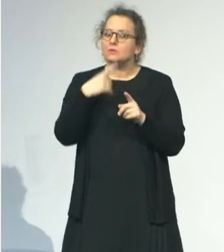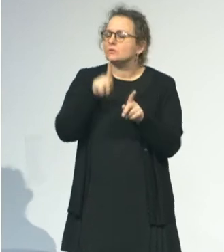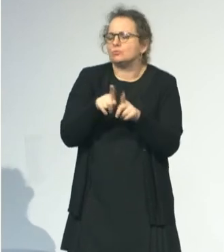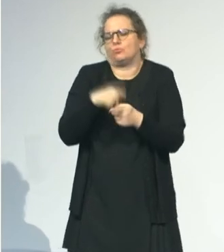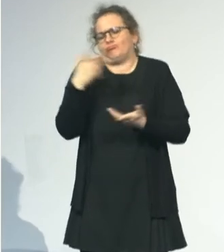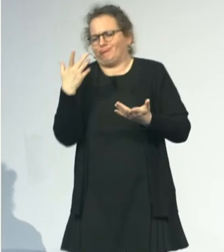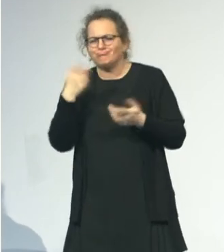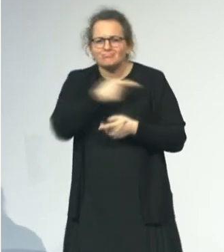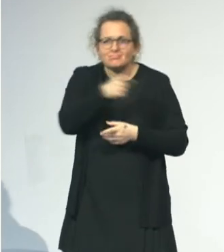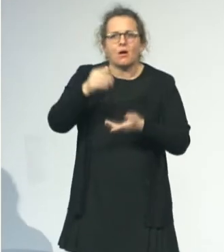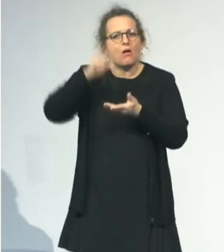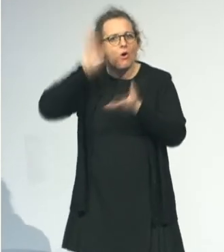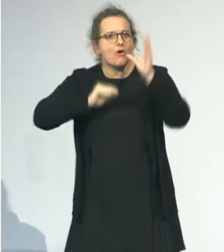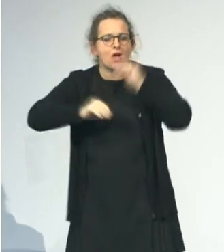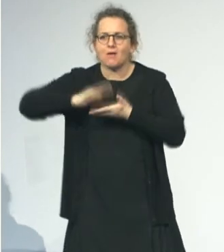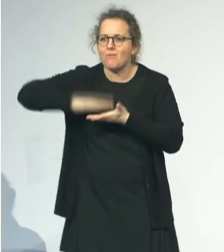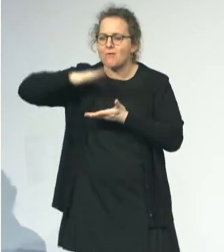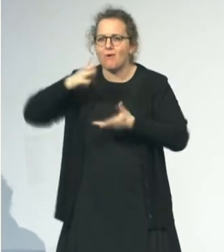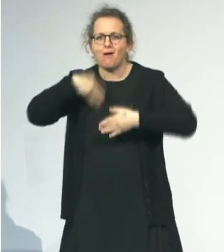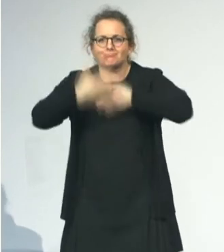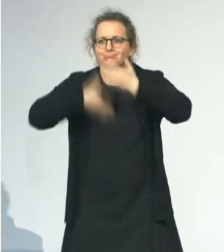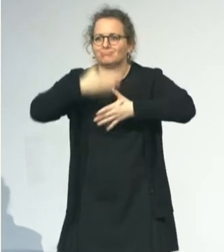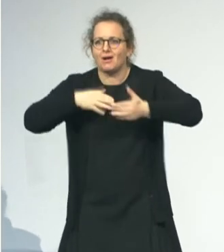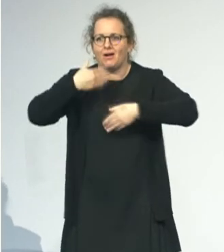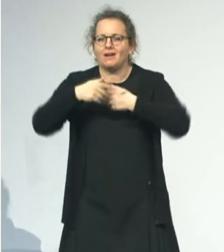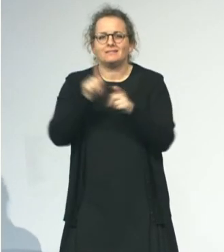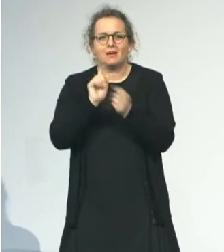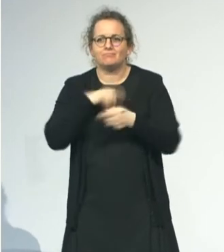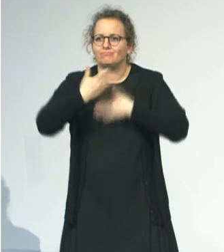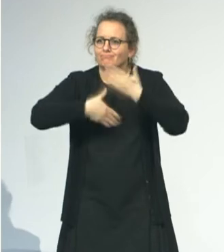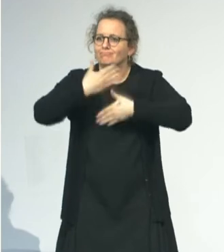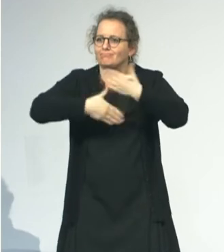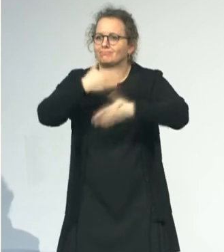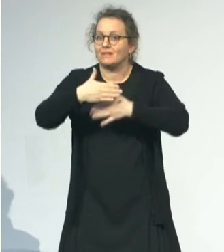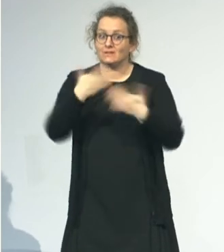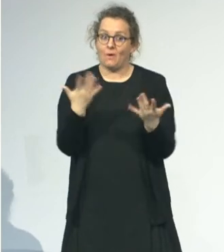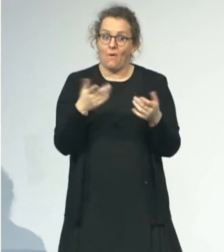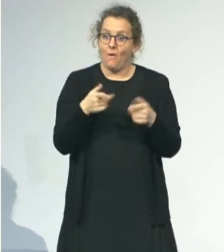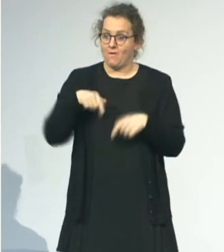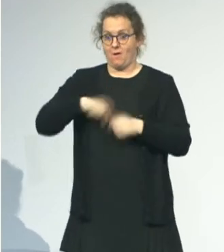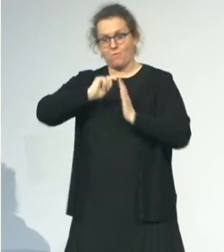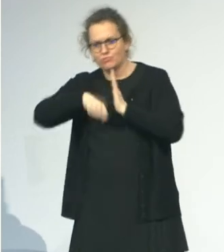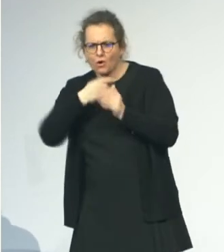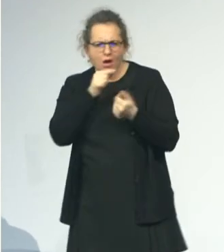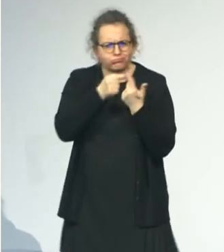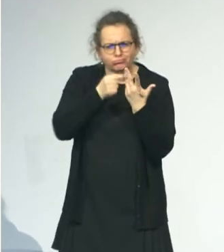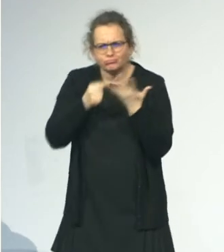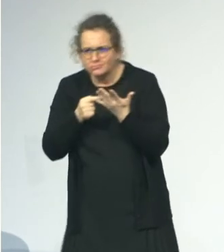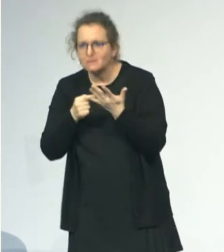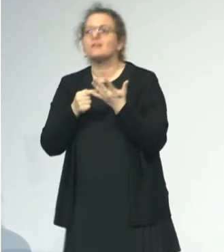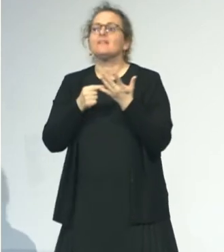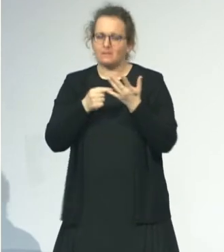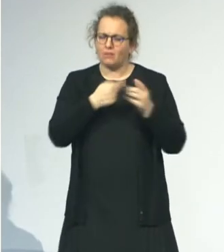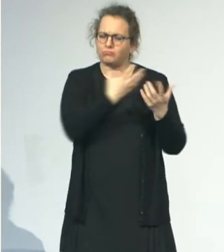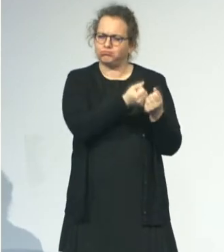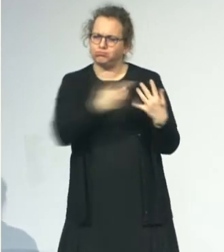Project awarded us with several projects. Who is just about to leave,